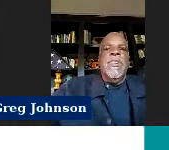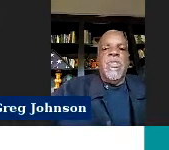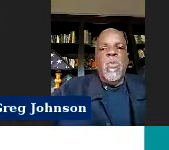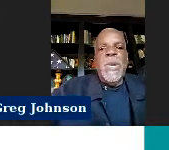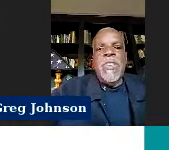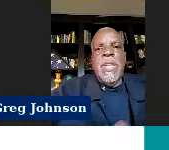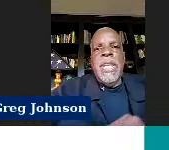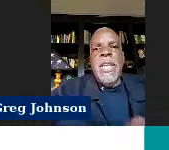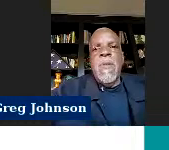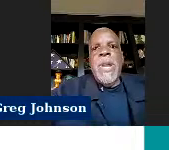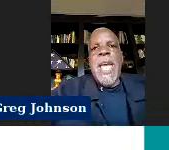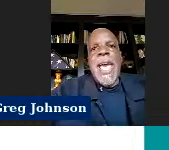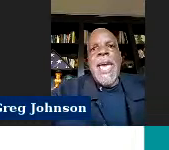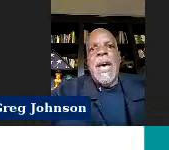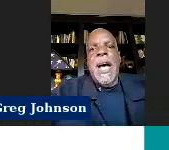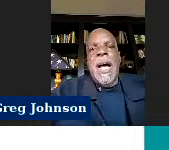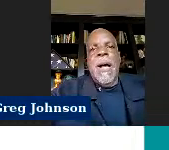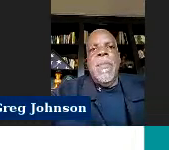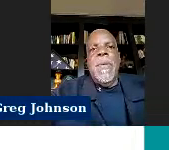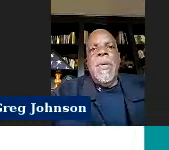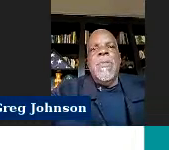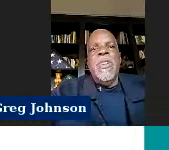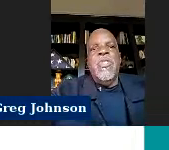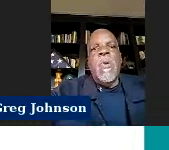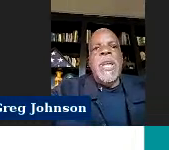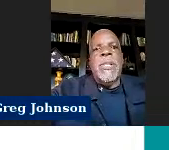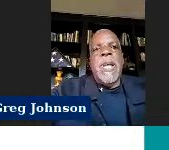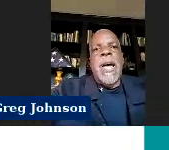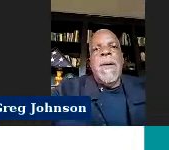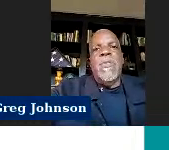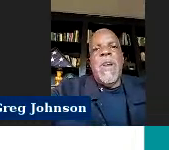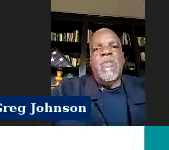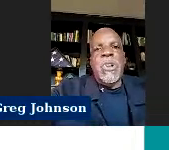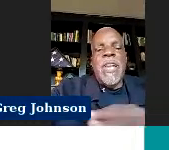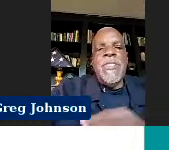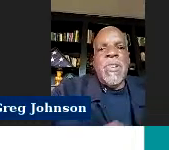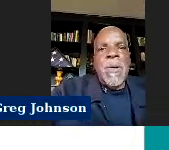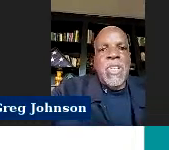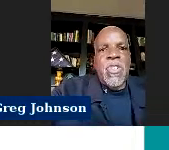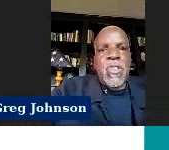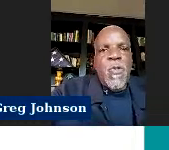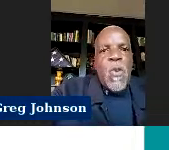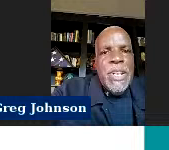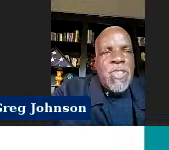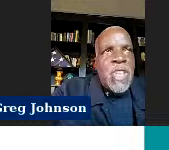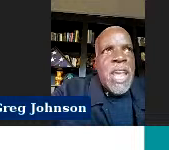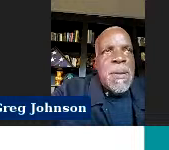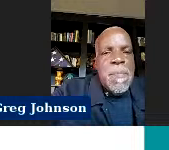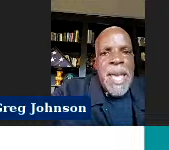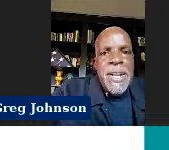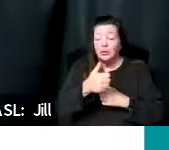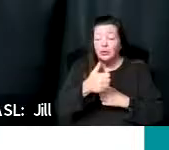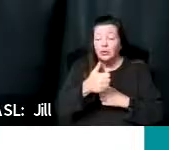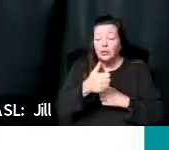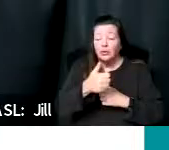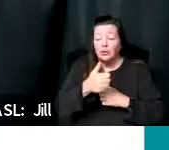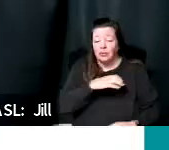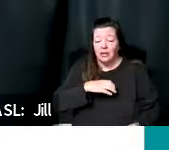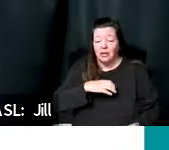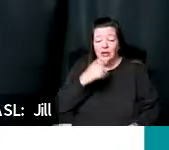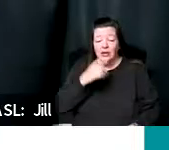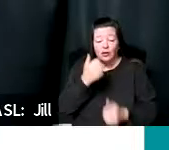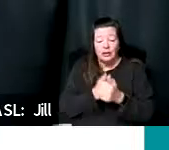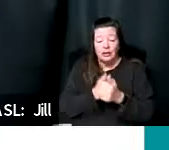So just recently, we had the joint transportation commissions for each state met in our